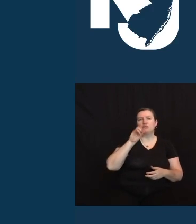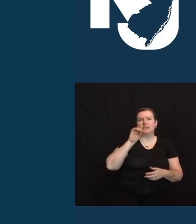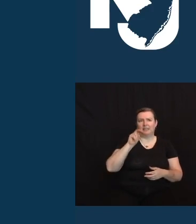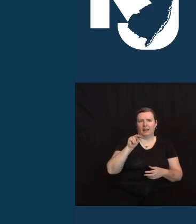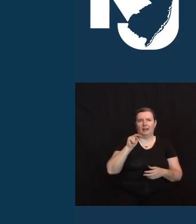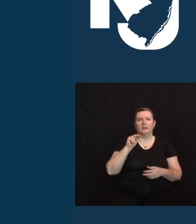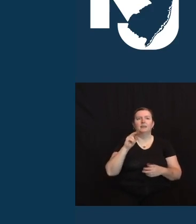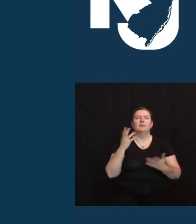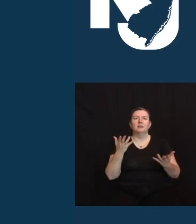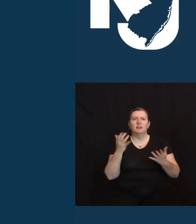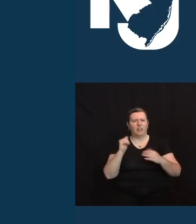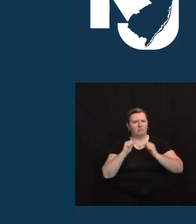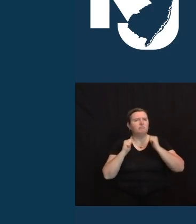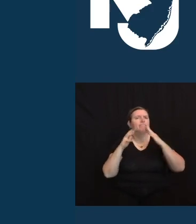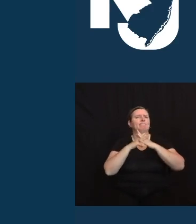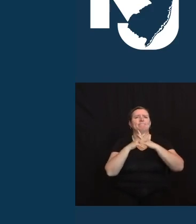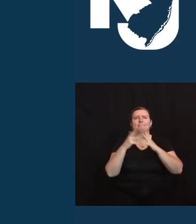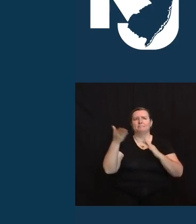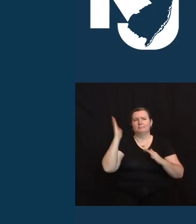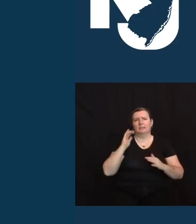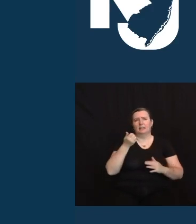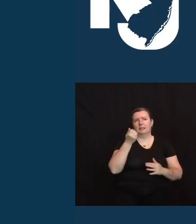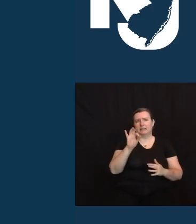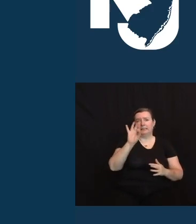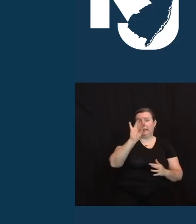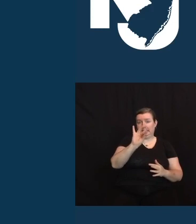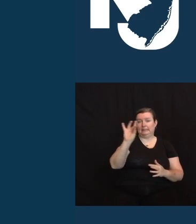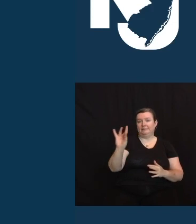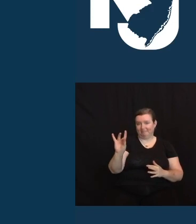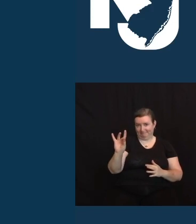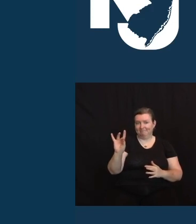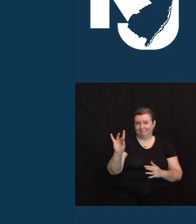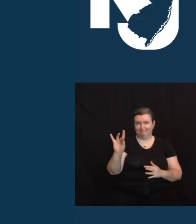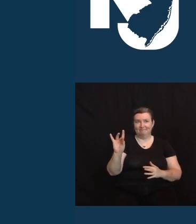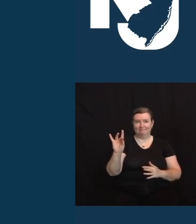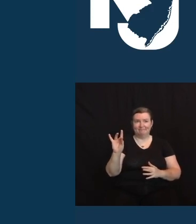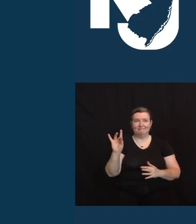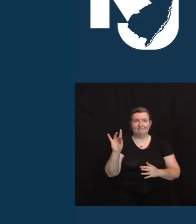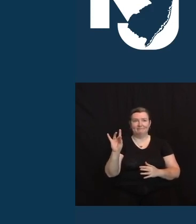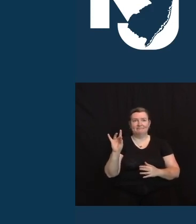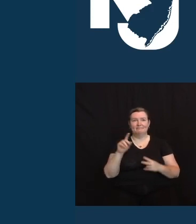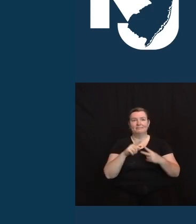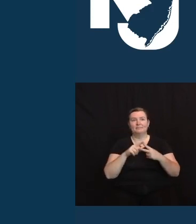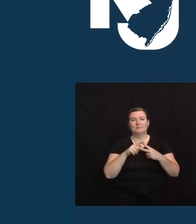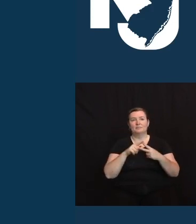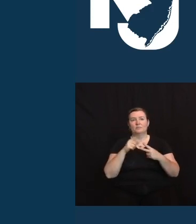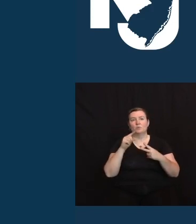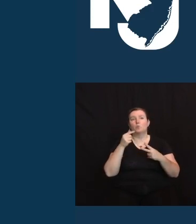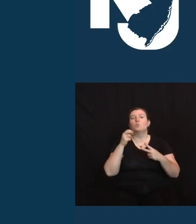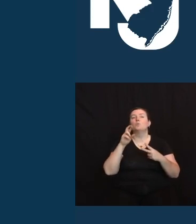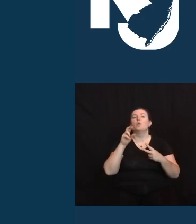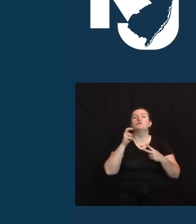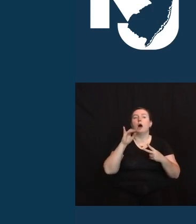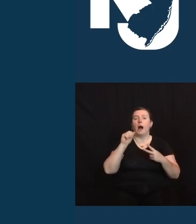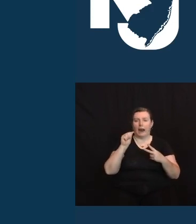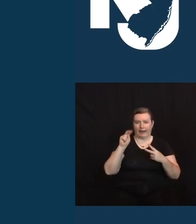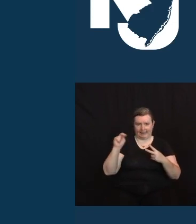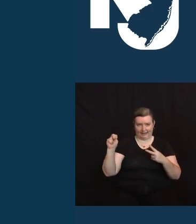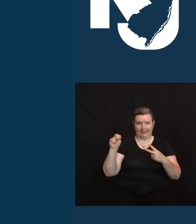Company was established in 1988 by Georgianne and Kevin Vinicombe, taking their name from their